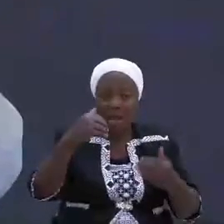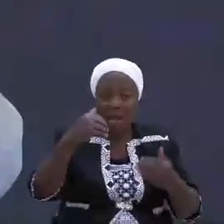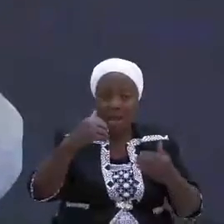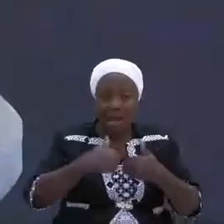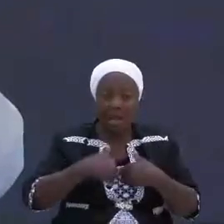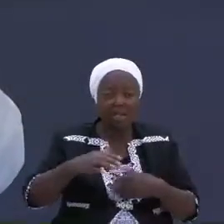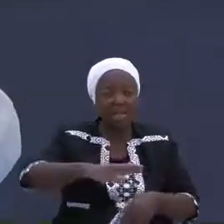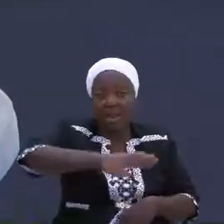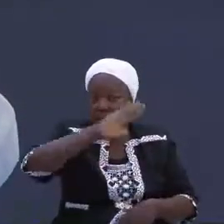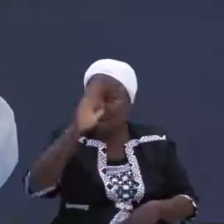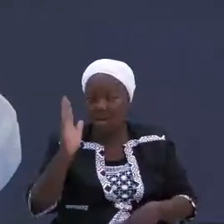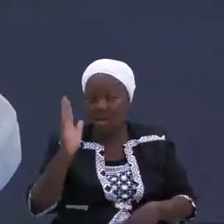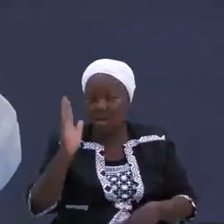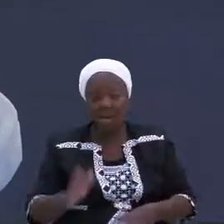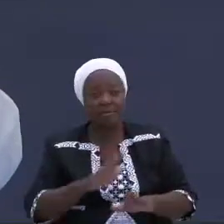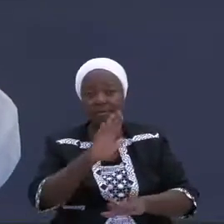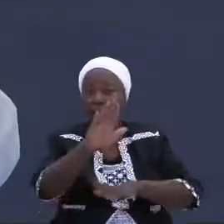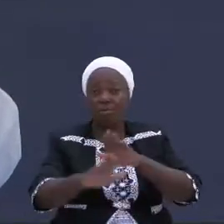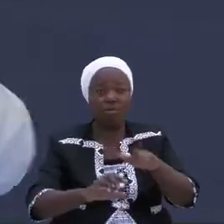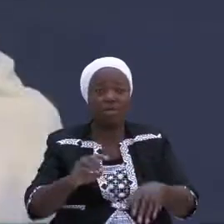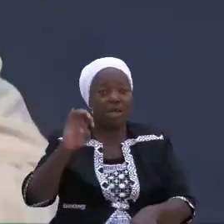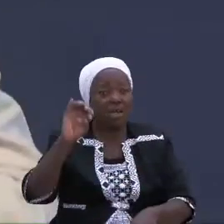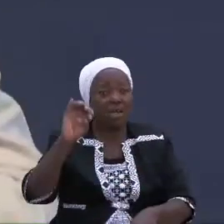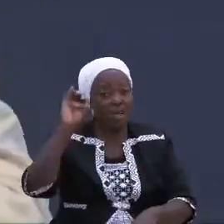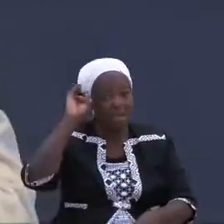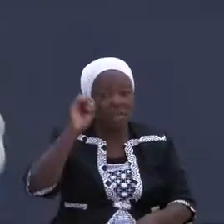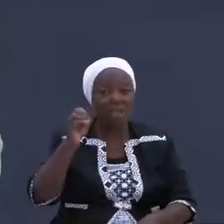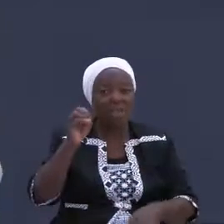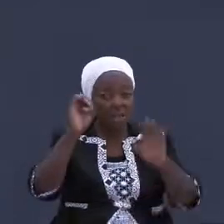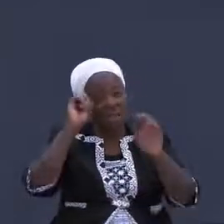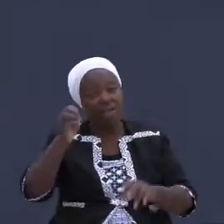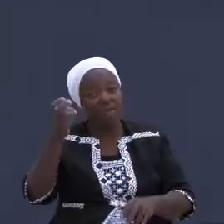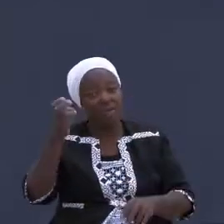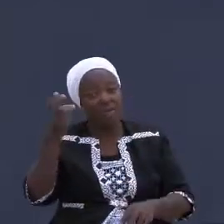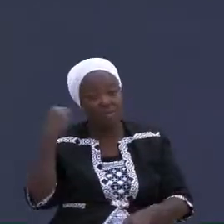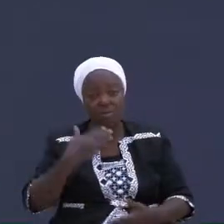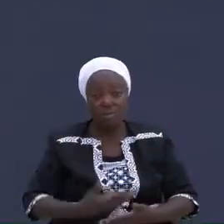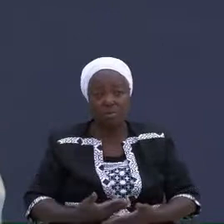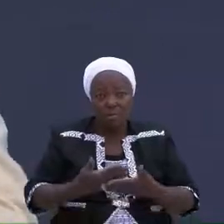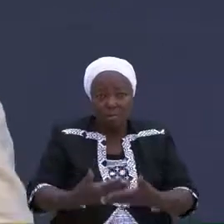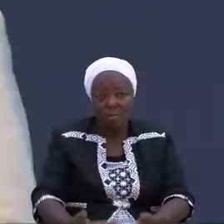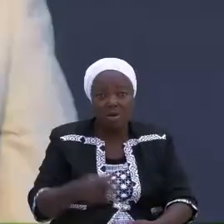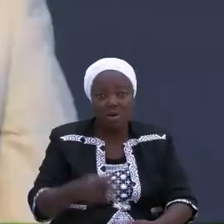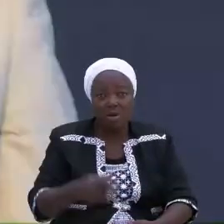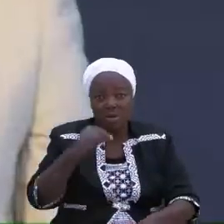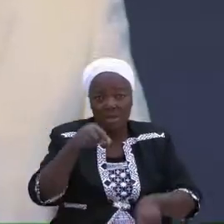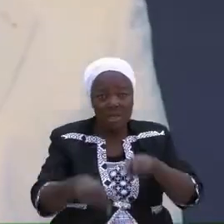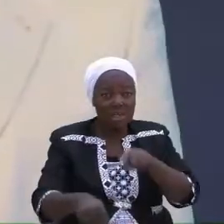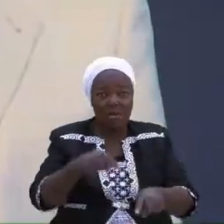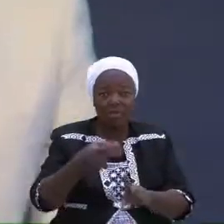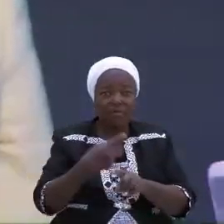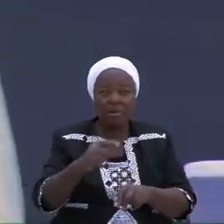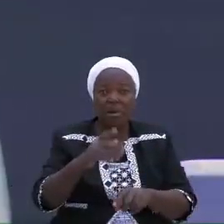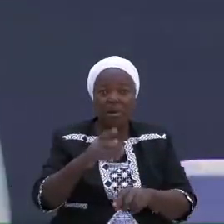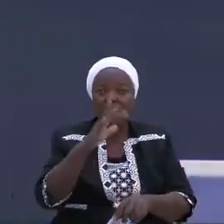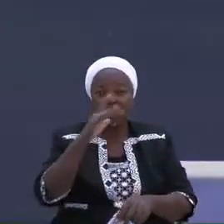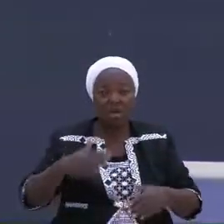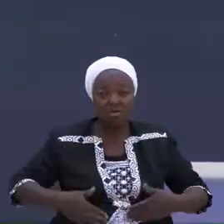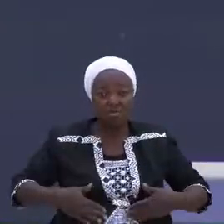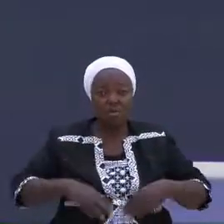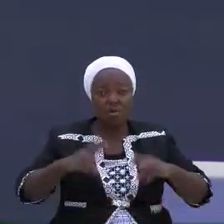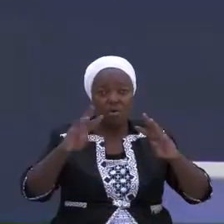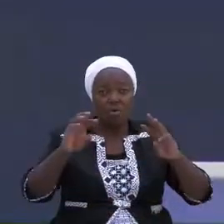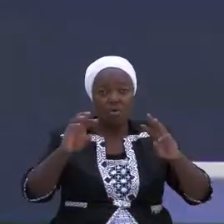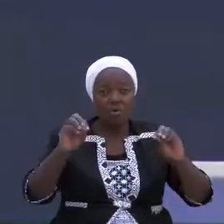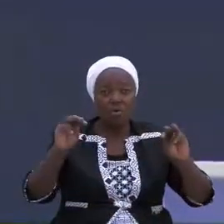crippled a from his mother's womb never at work what you would never able to do